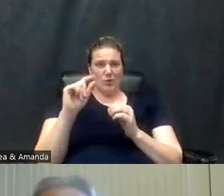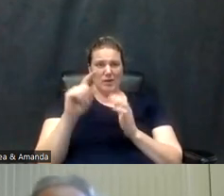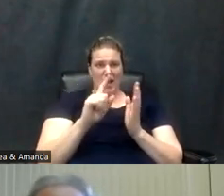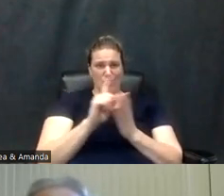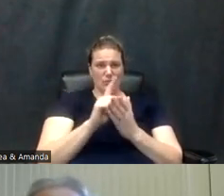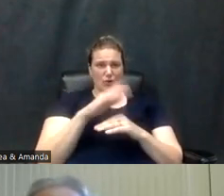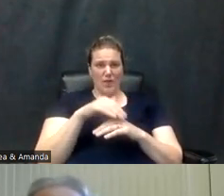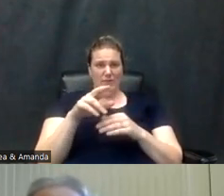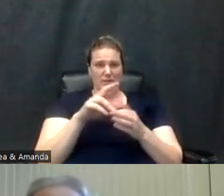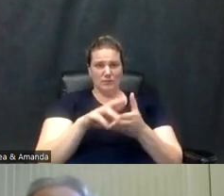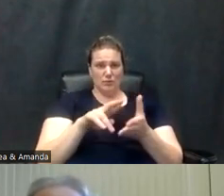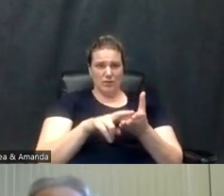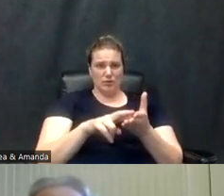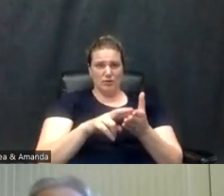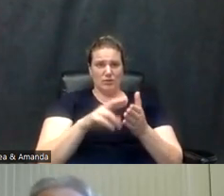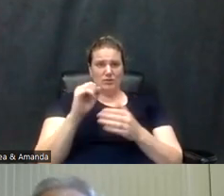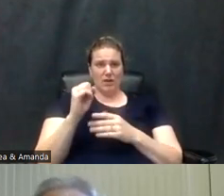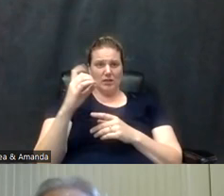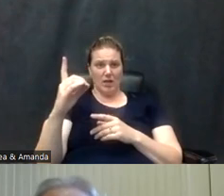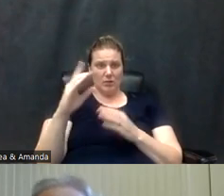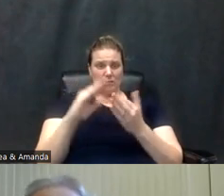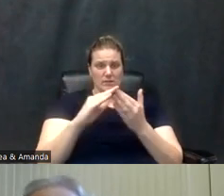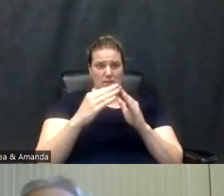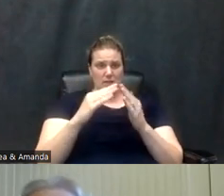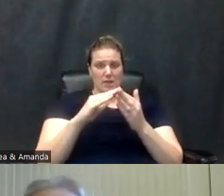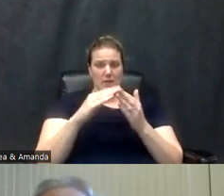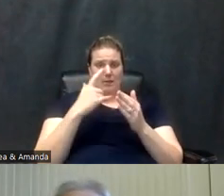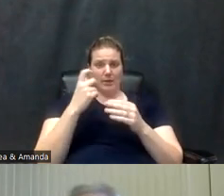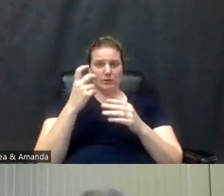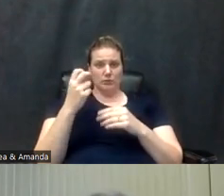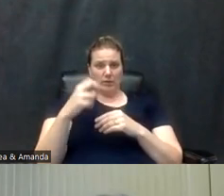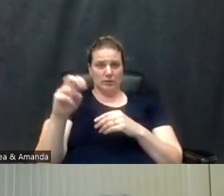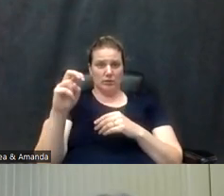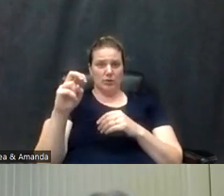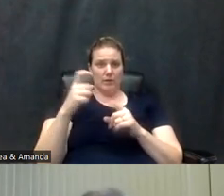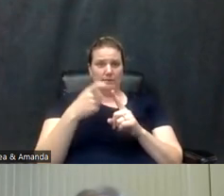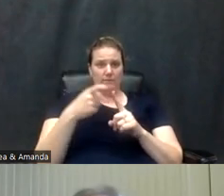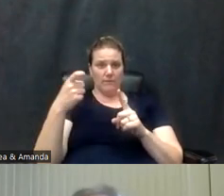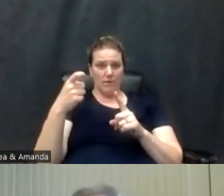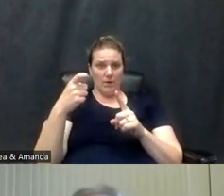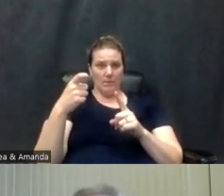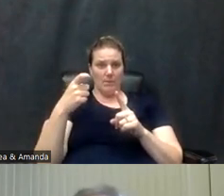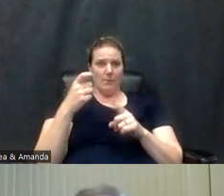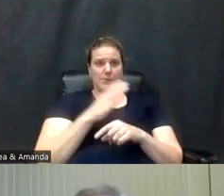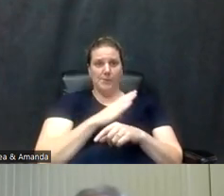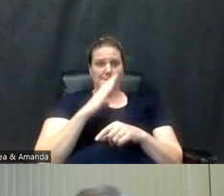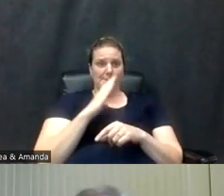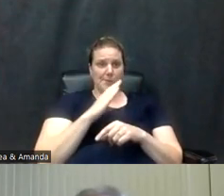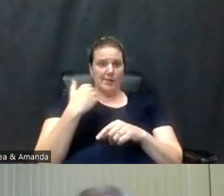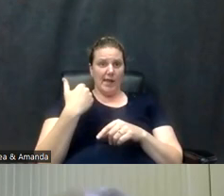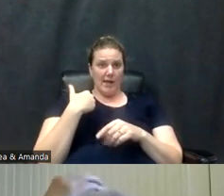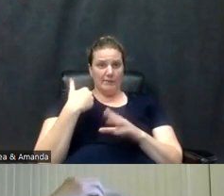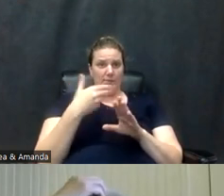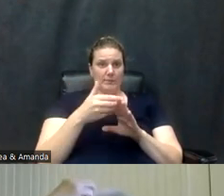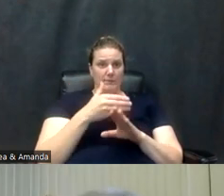and part of it was this San Diego City, because they're in transition from the board that they had before